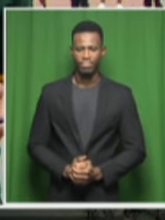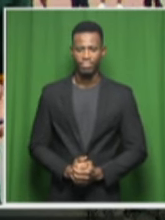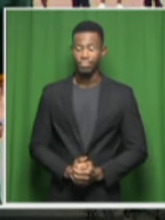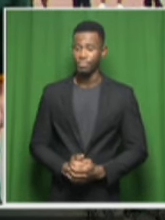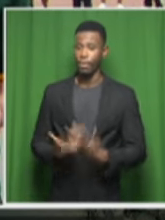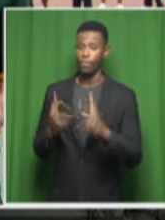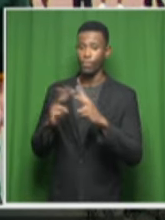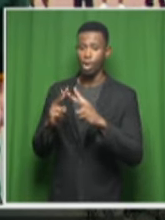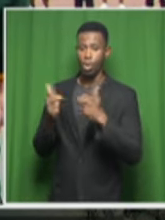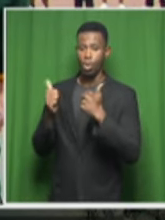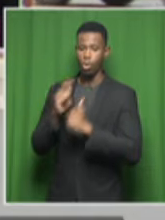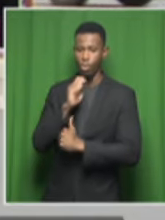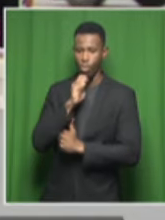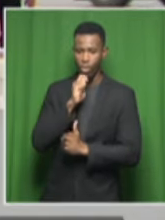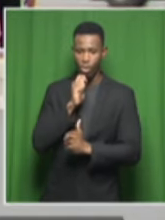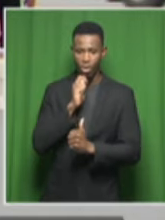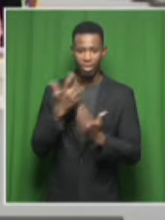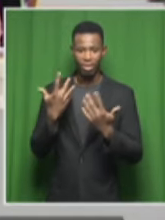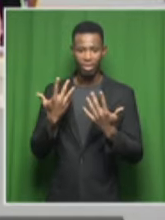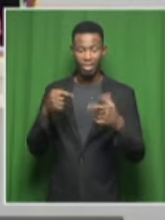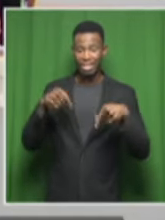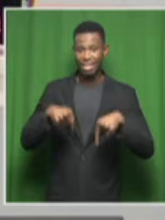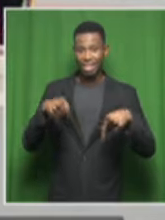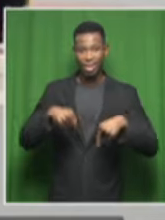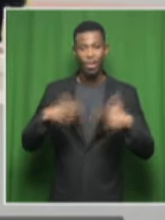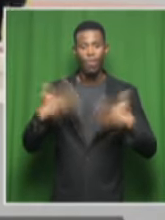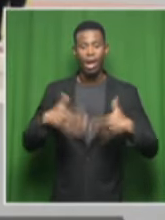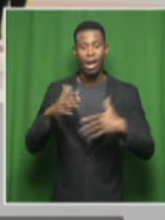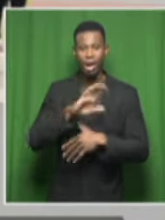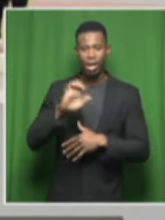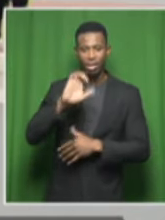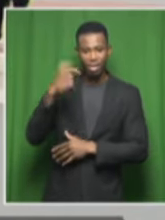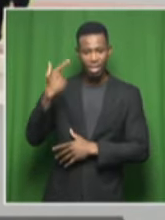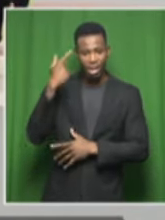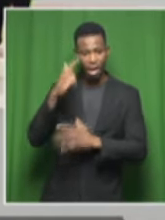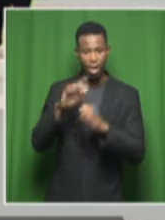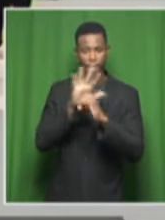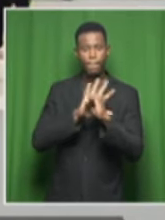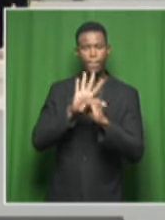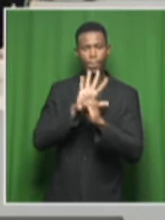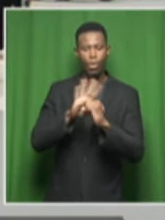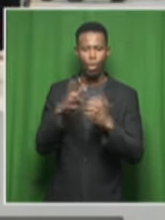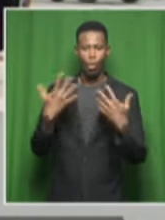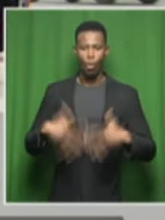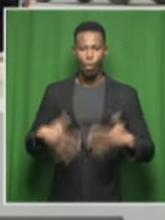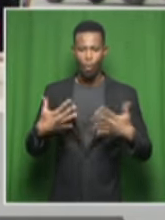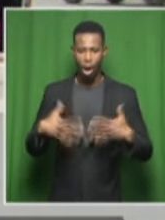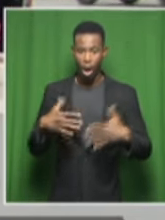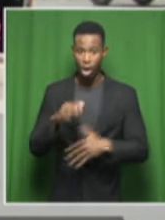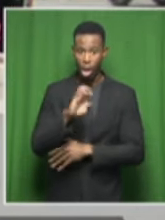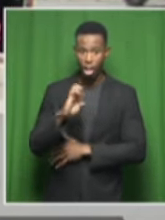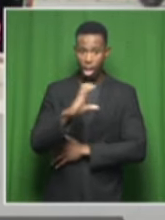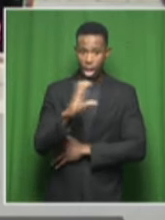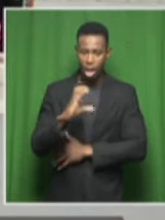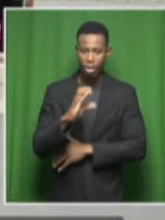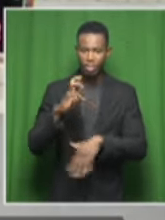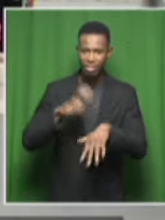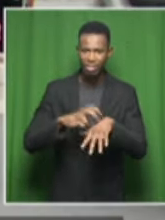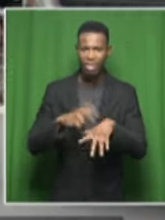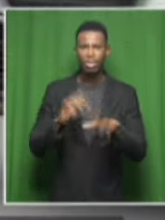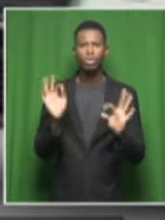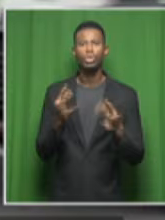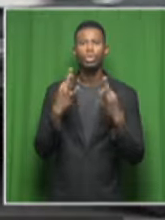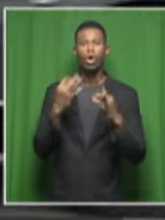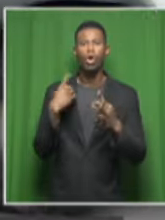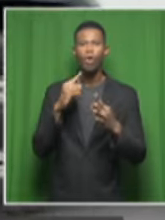Well, a very good morning from energetic, a lively East London, and you can hear behind me, it cannot be the Eastern Cape unless you've got Tiguija. You can hear behind